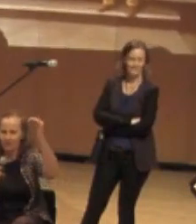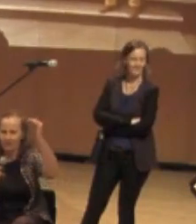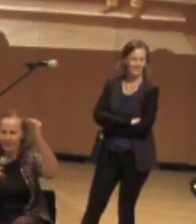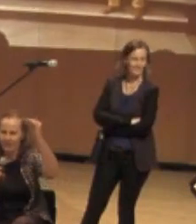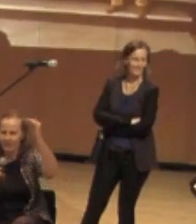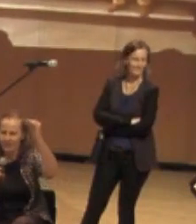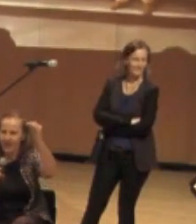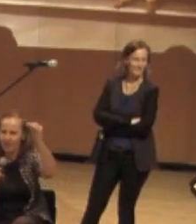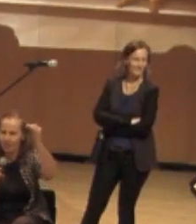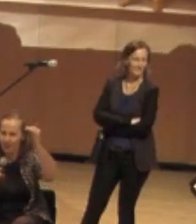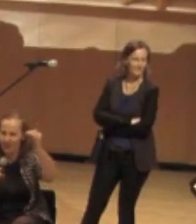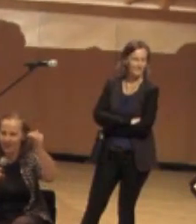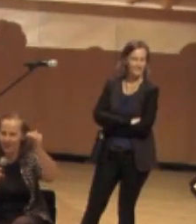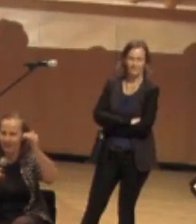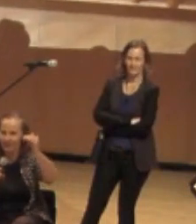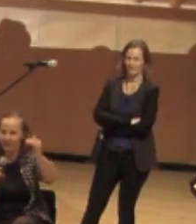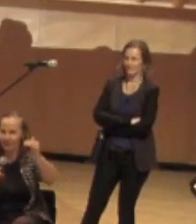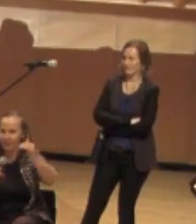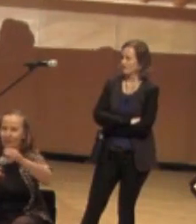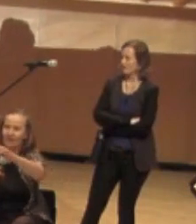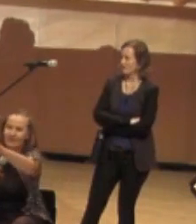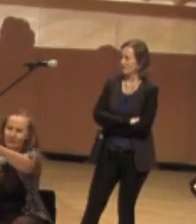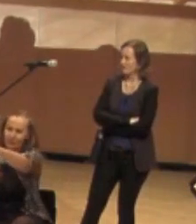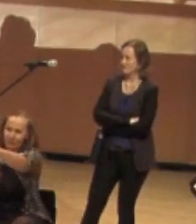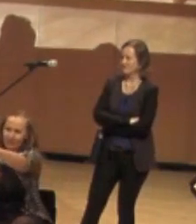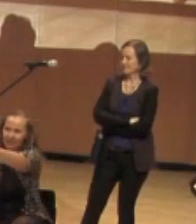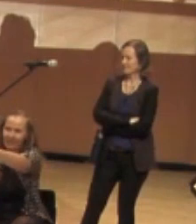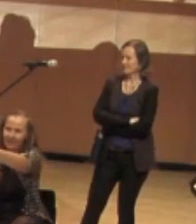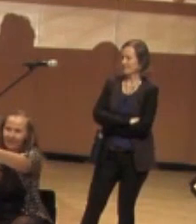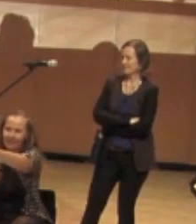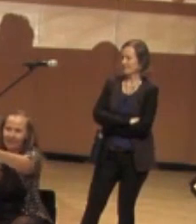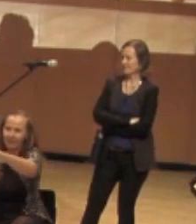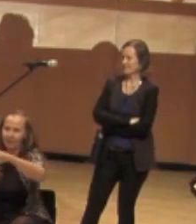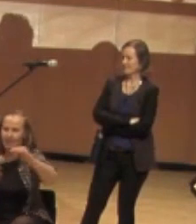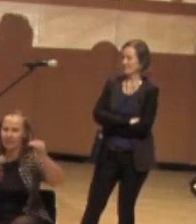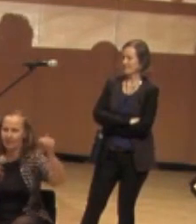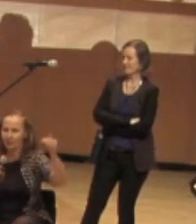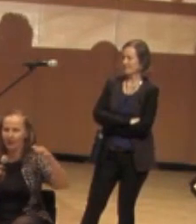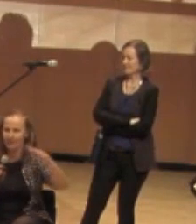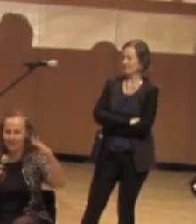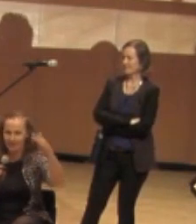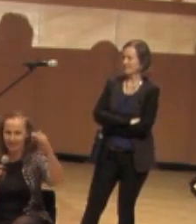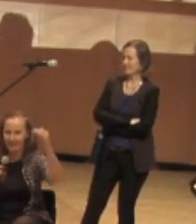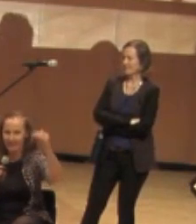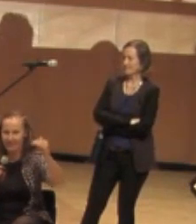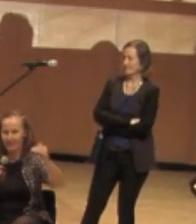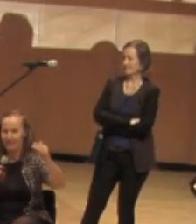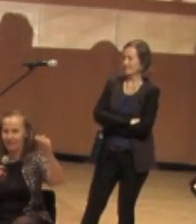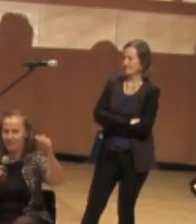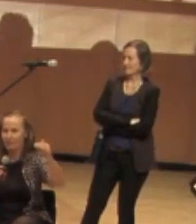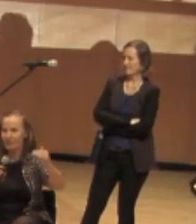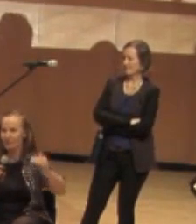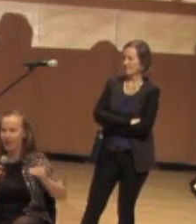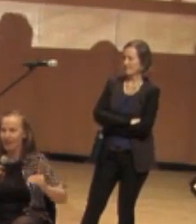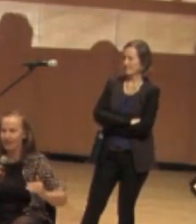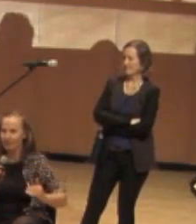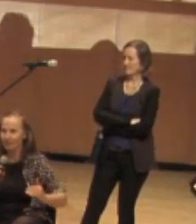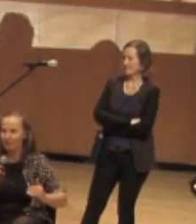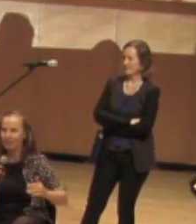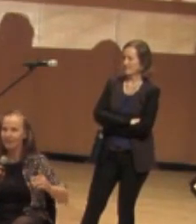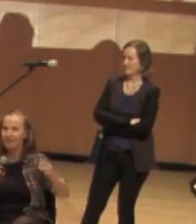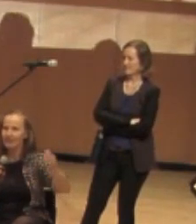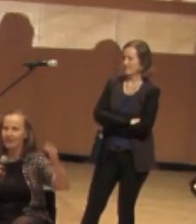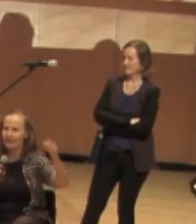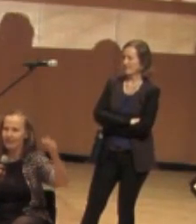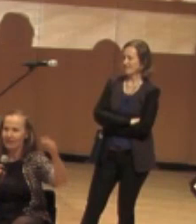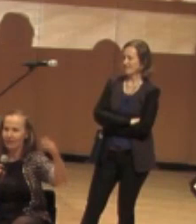just because he has these line breaks if you look at the scripts that are laying on the table over there if you haven't seen his scripts in writing